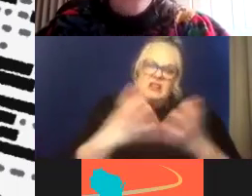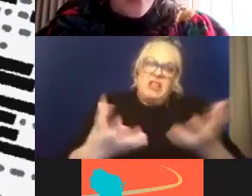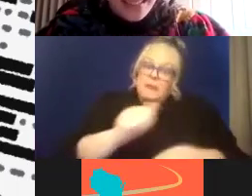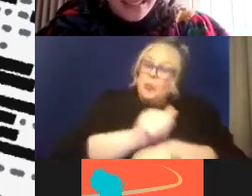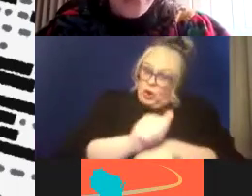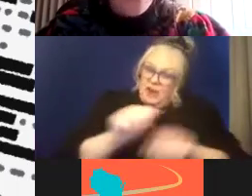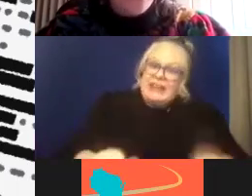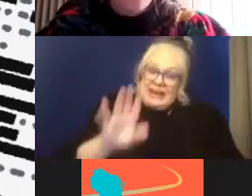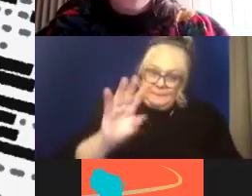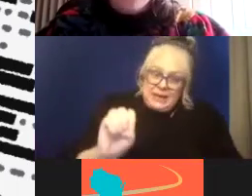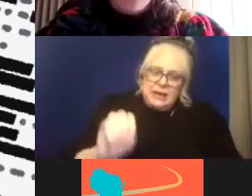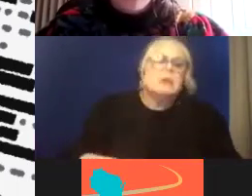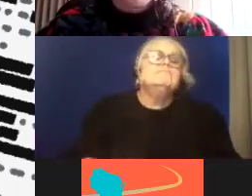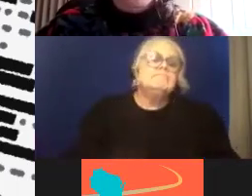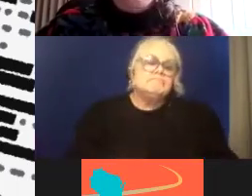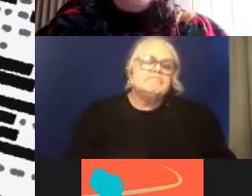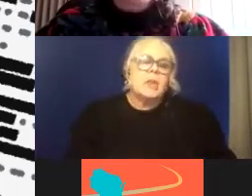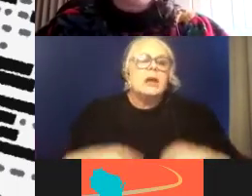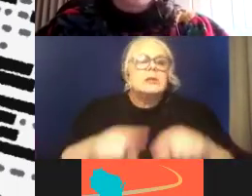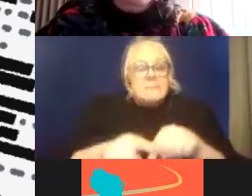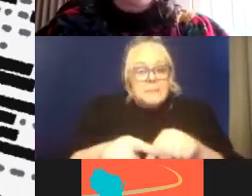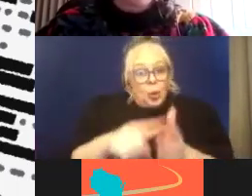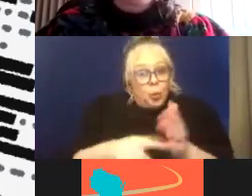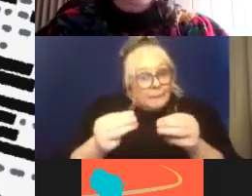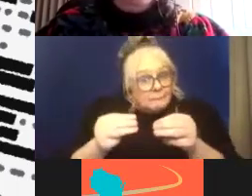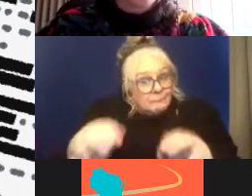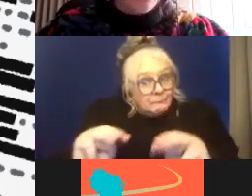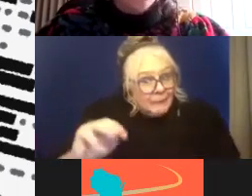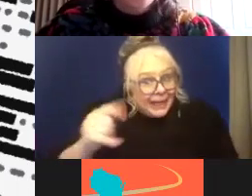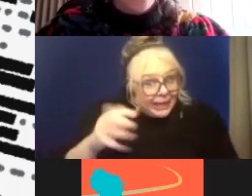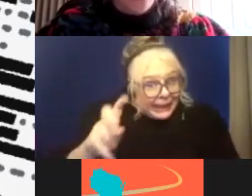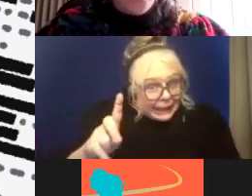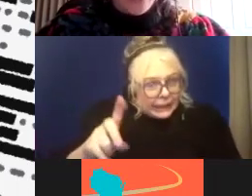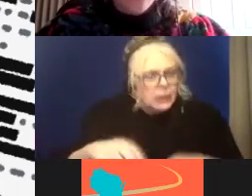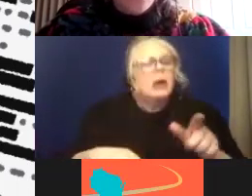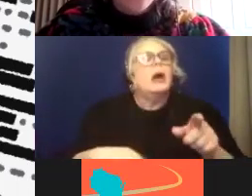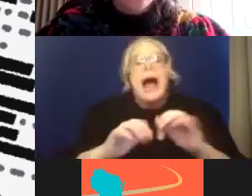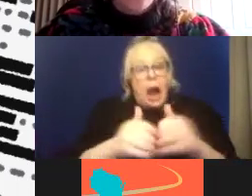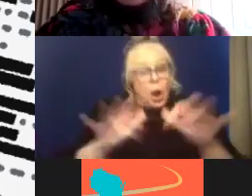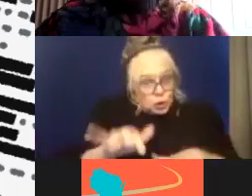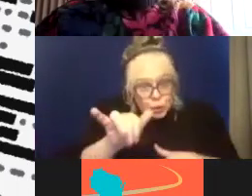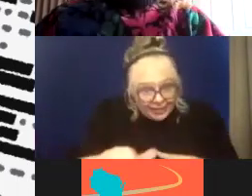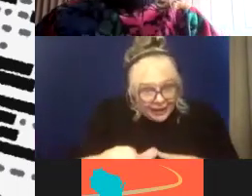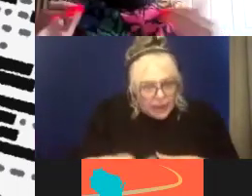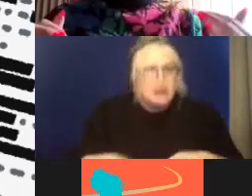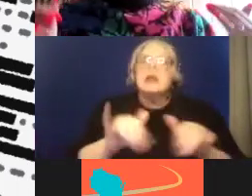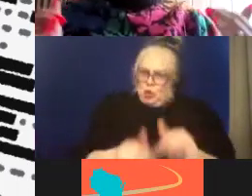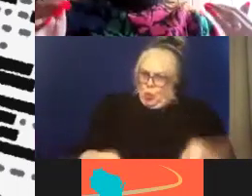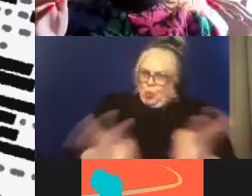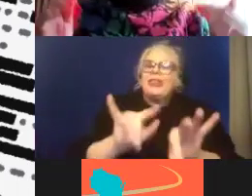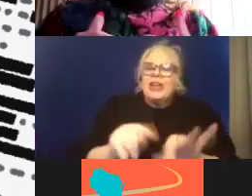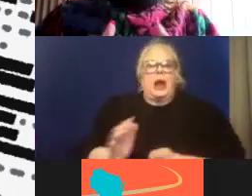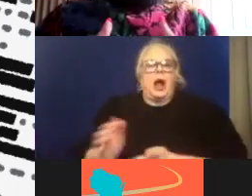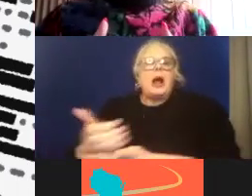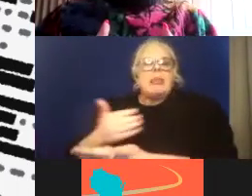methods, but depending on that method, it's worth collecting evidence anyways, because if content